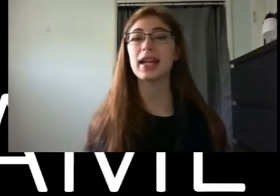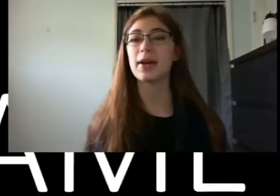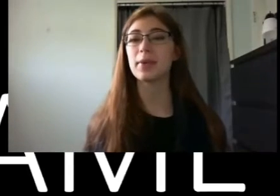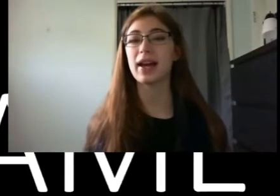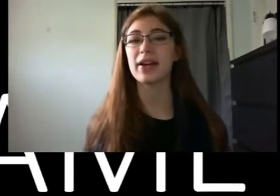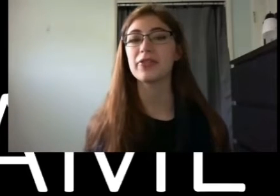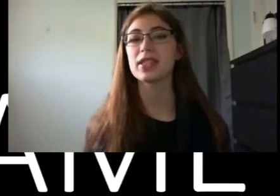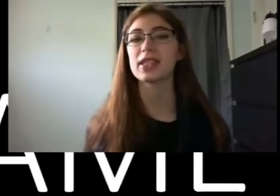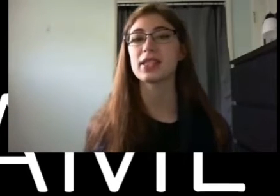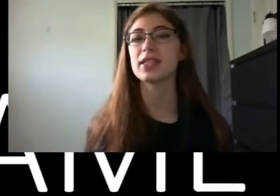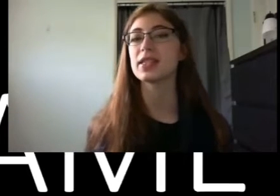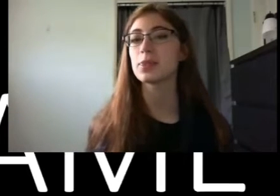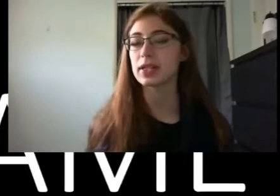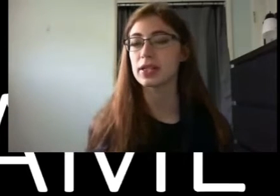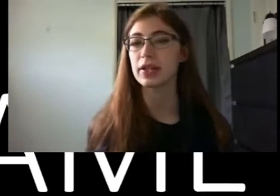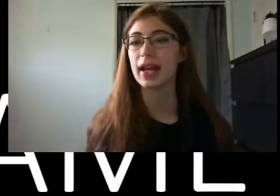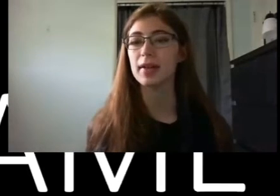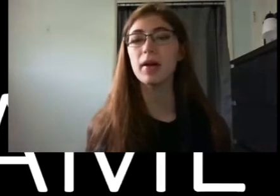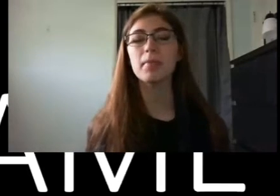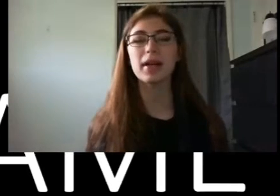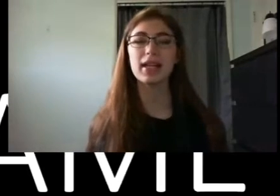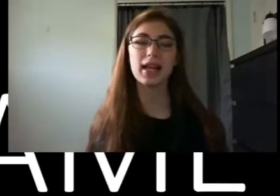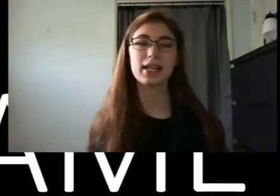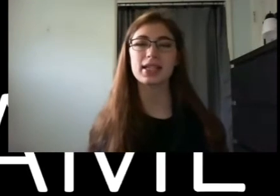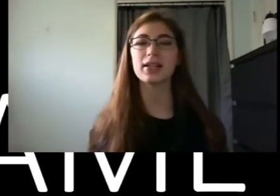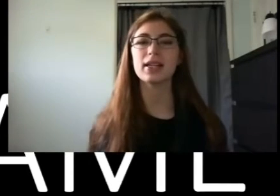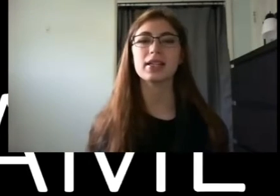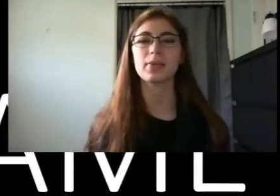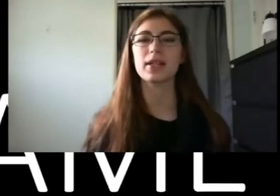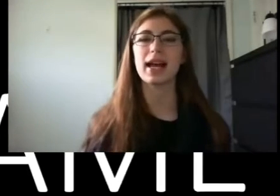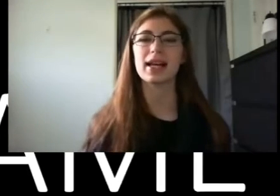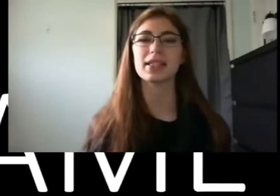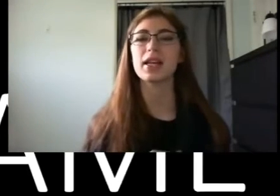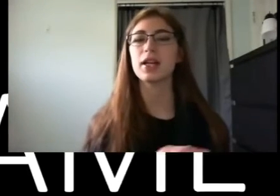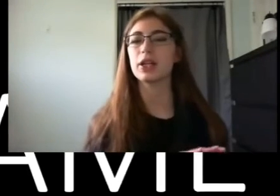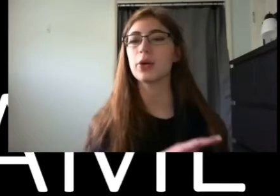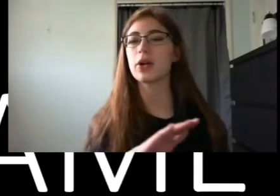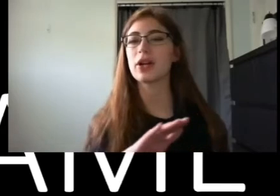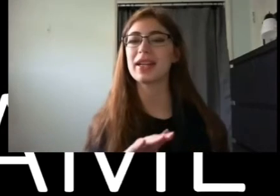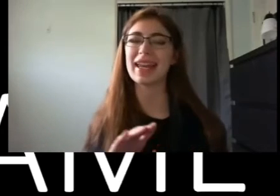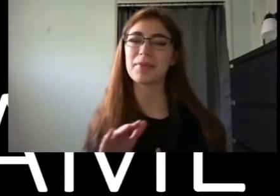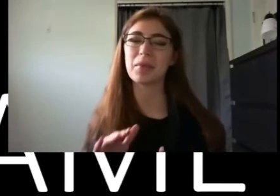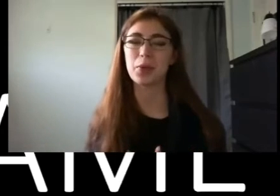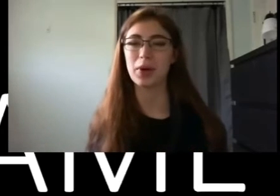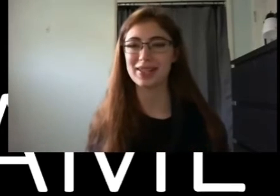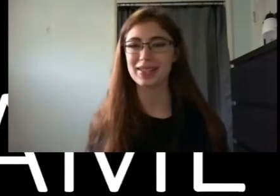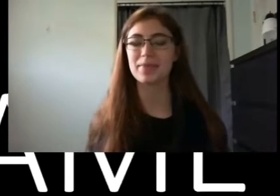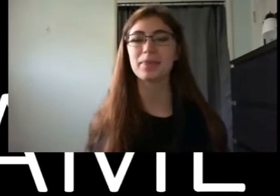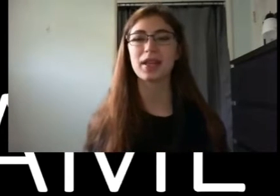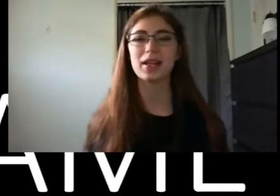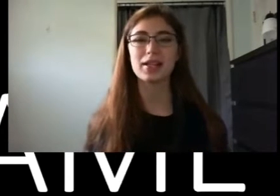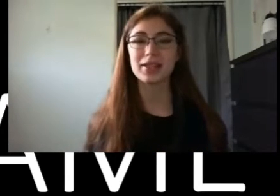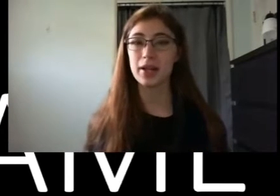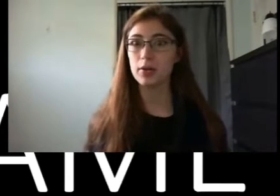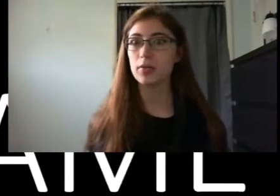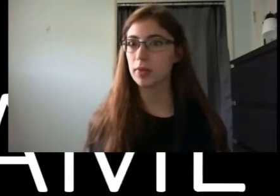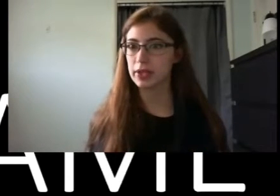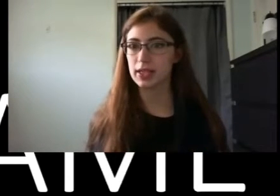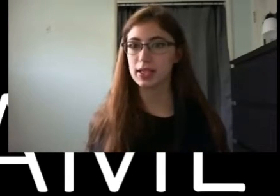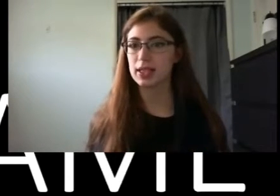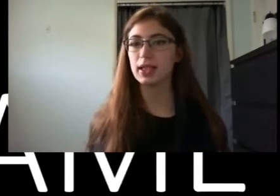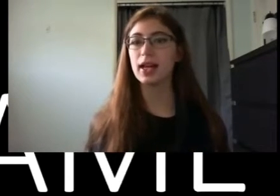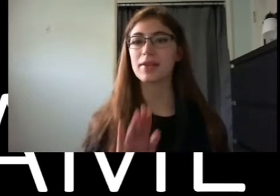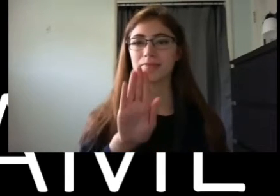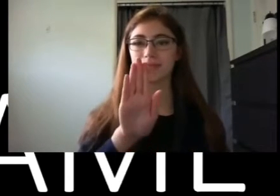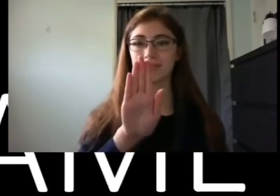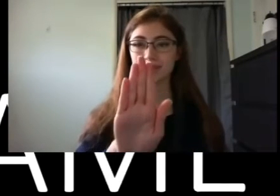So now we have the sentence, what is your name? But in ASL, it is written as your name what? So we're just